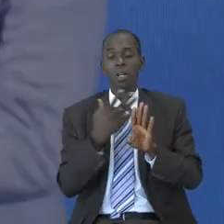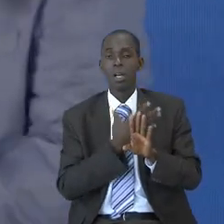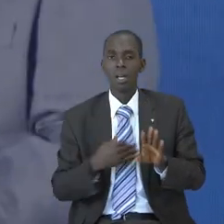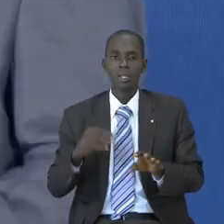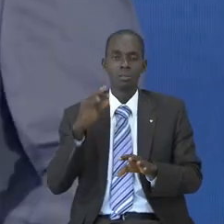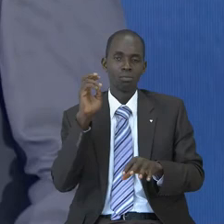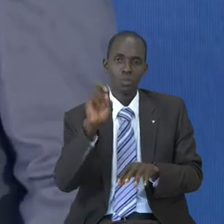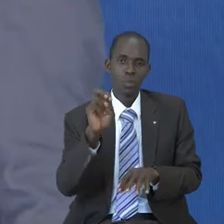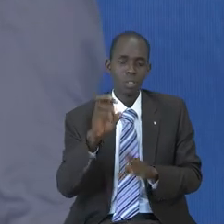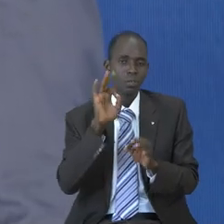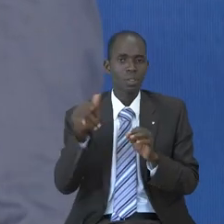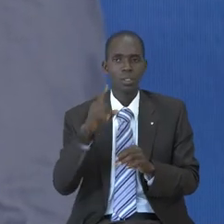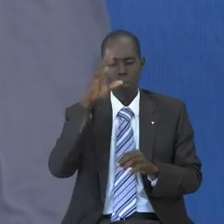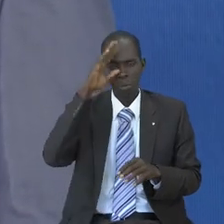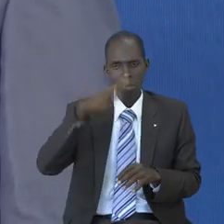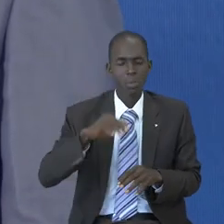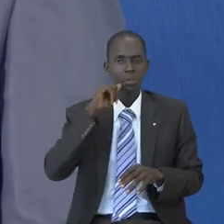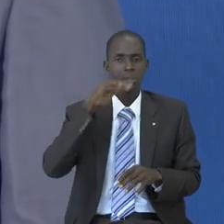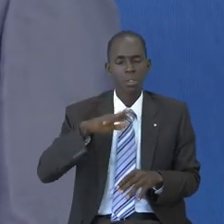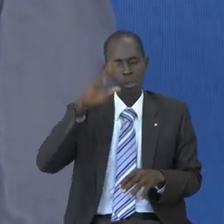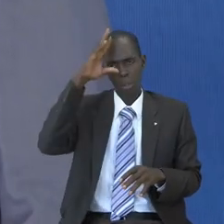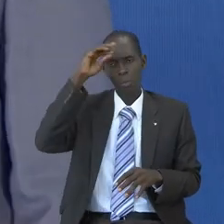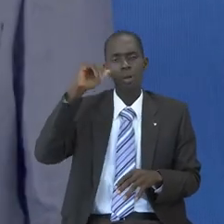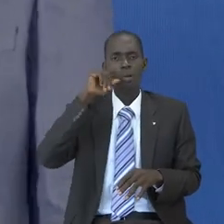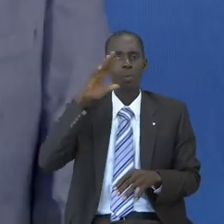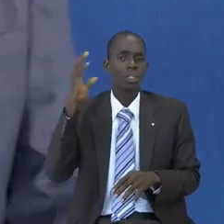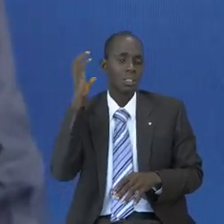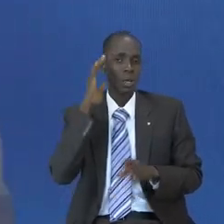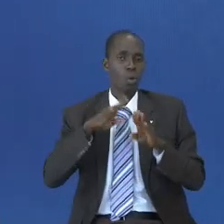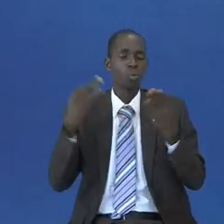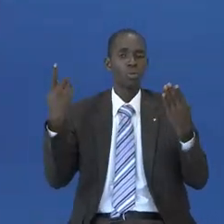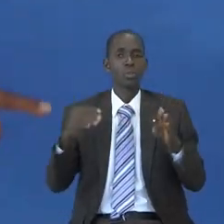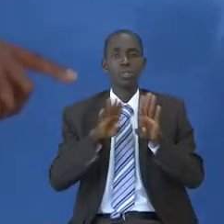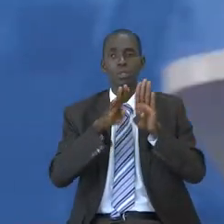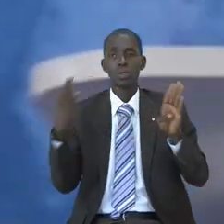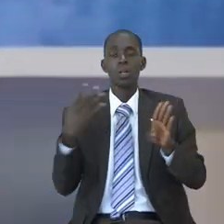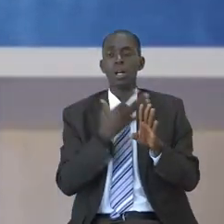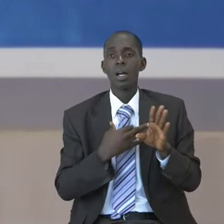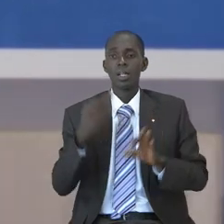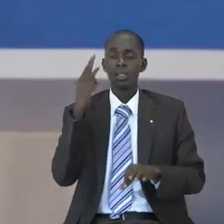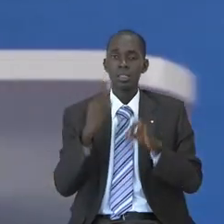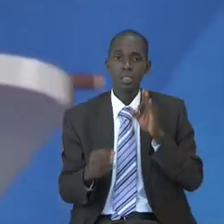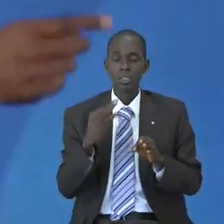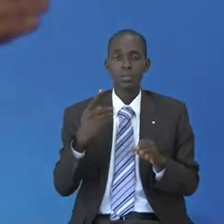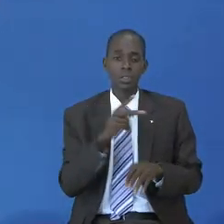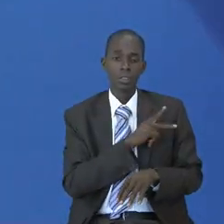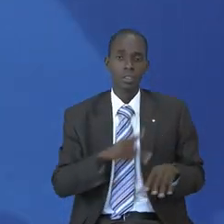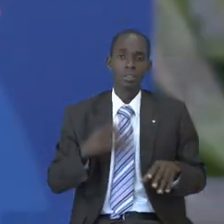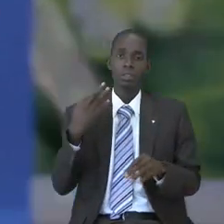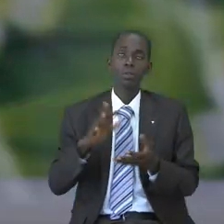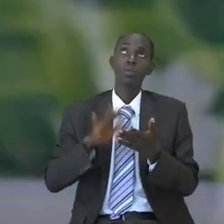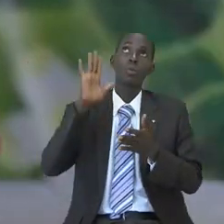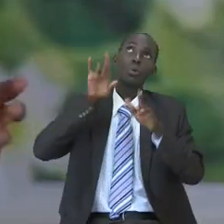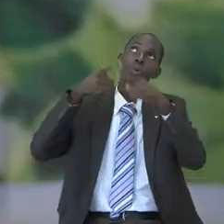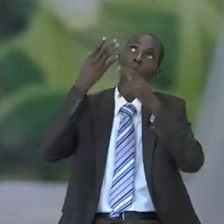the door, if the King of glory is going to get into heaven and all those gates will open, I brought you